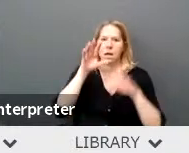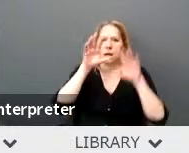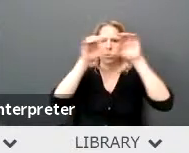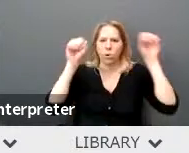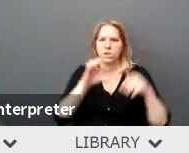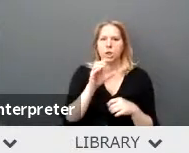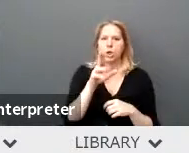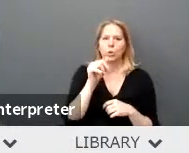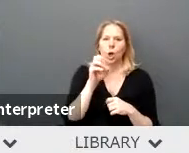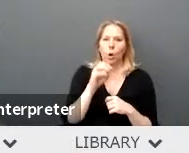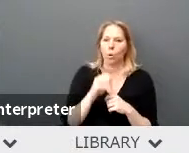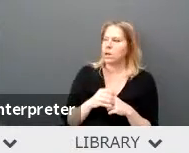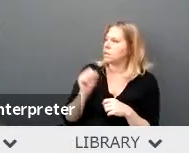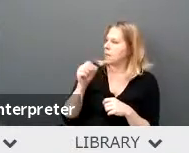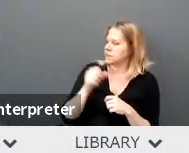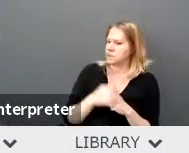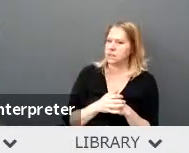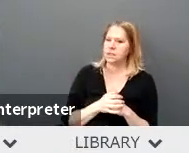President Cuneo. Yes.